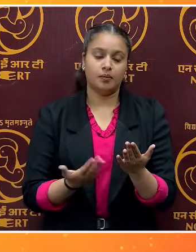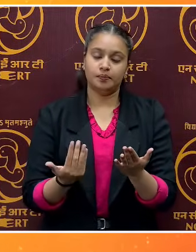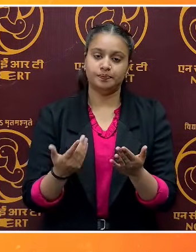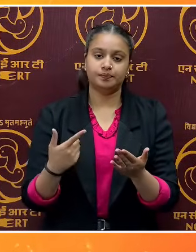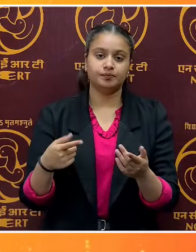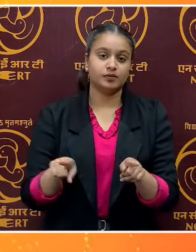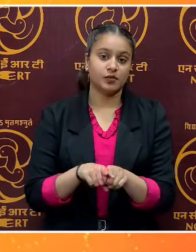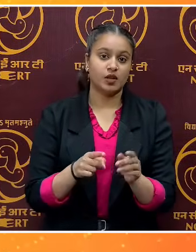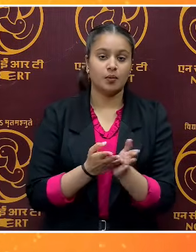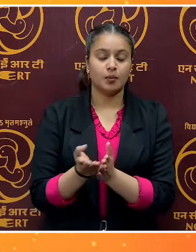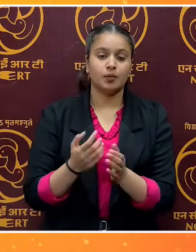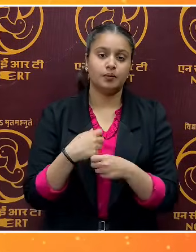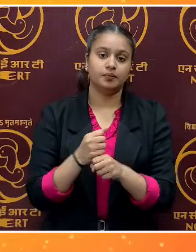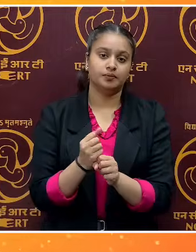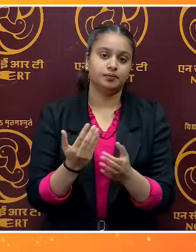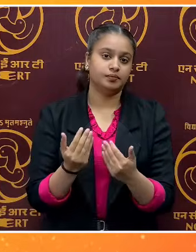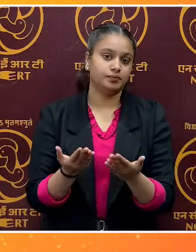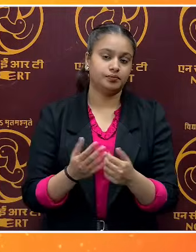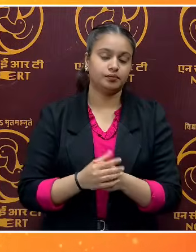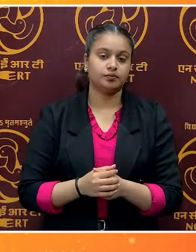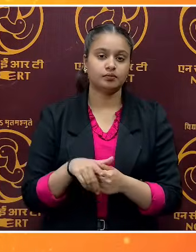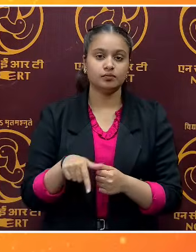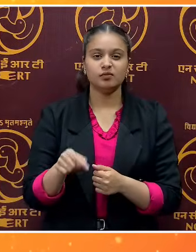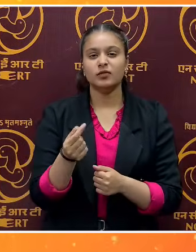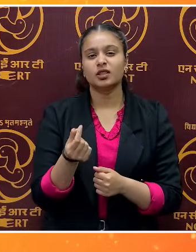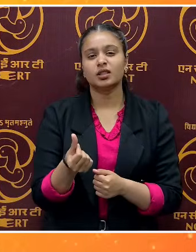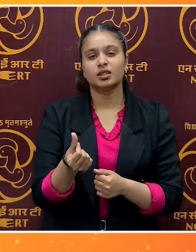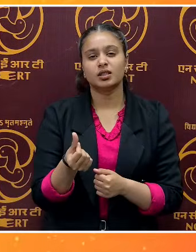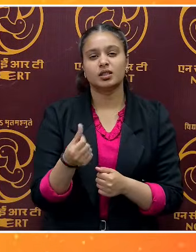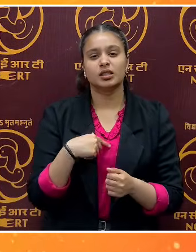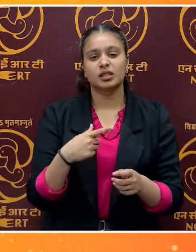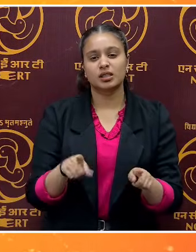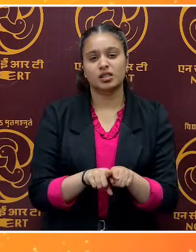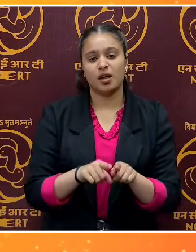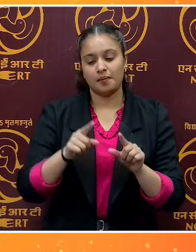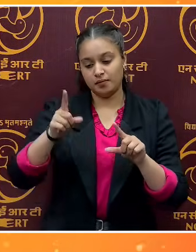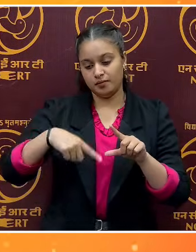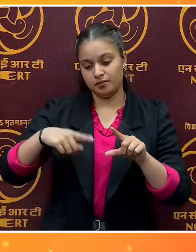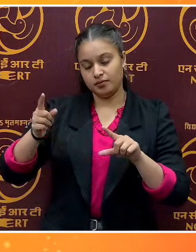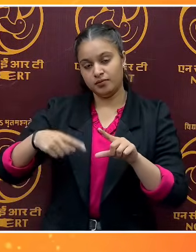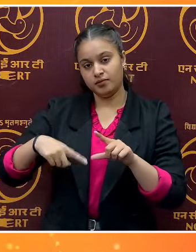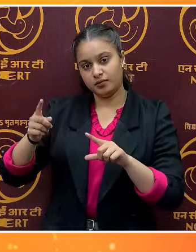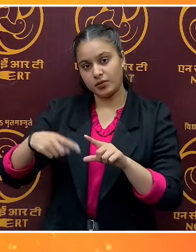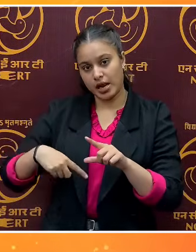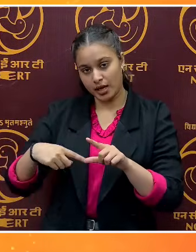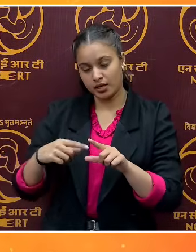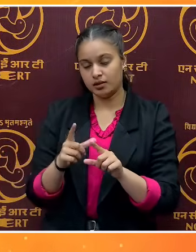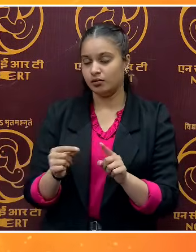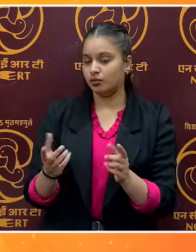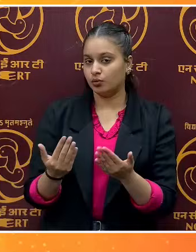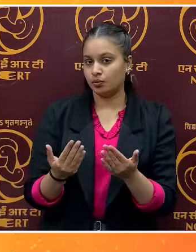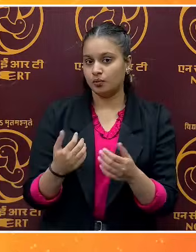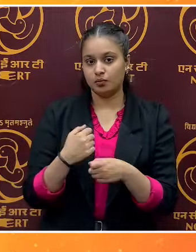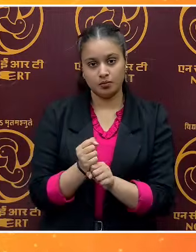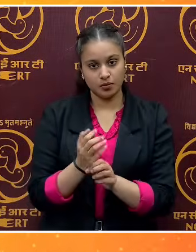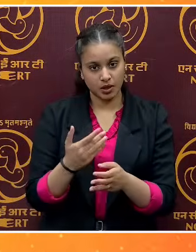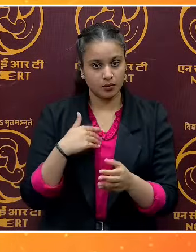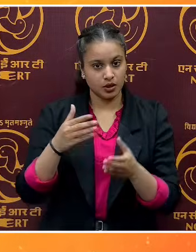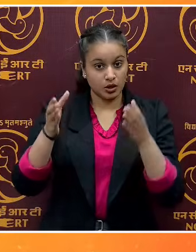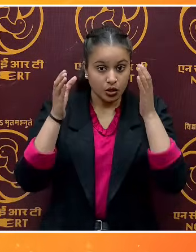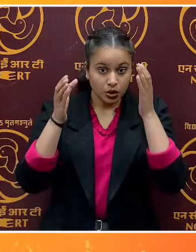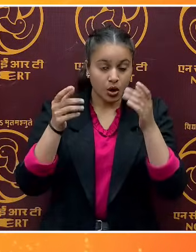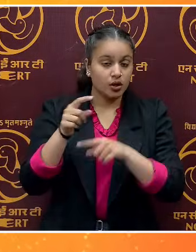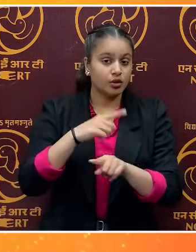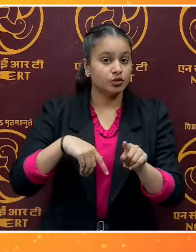way it can be constructed with just symmetrical pattern, can be constructed with a knowledge